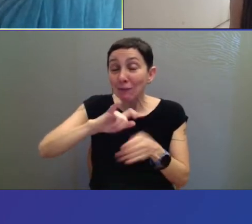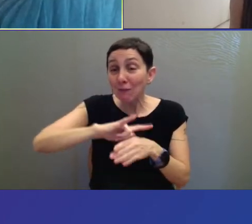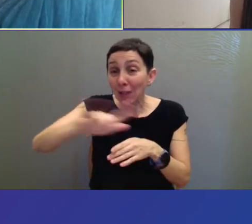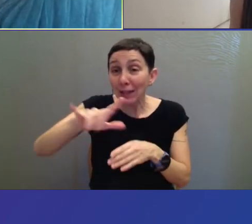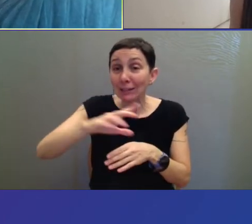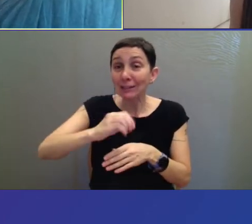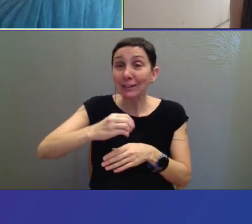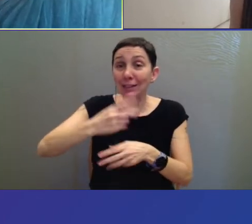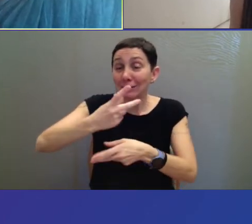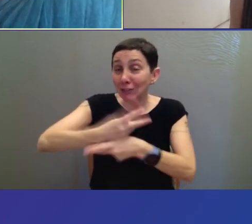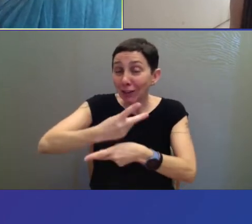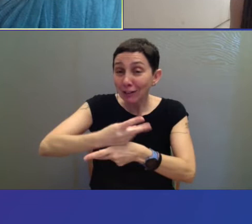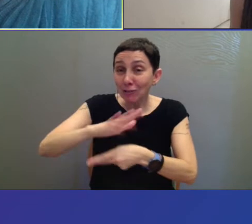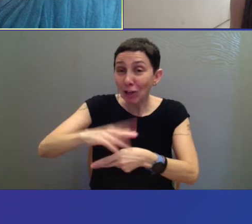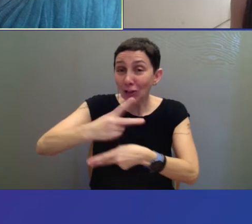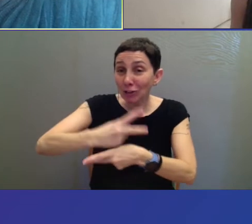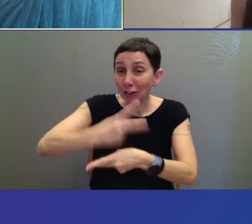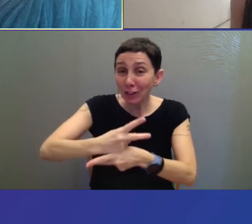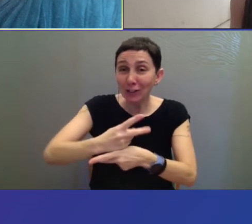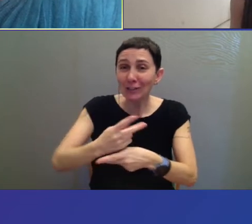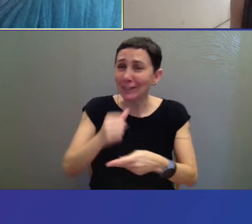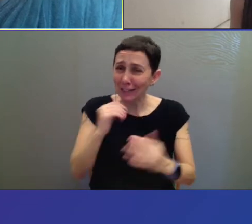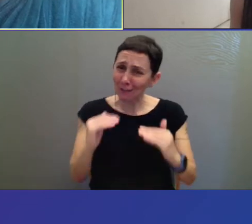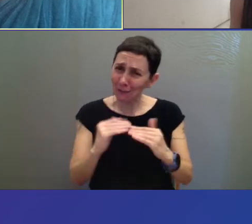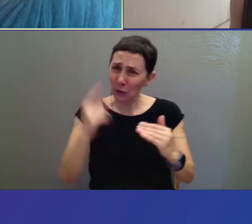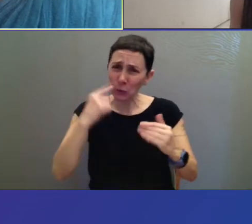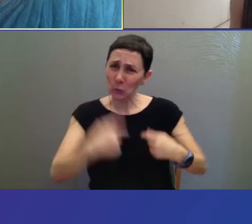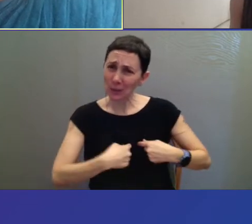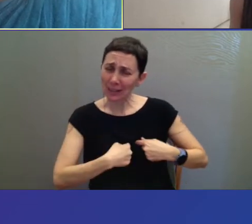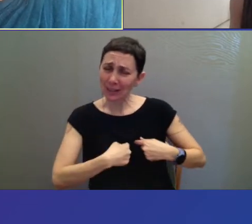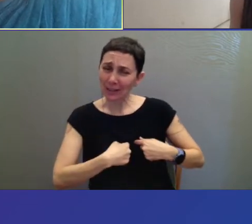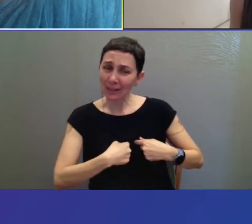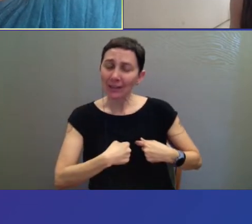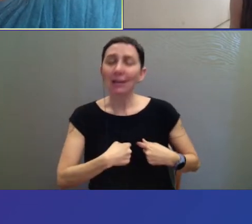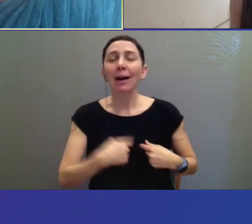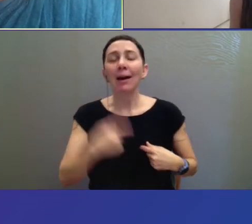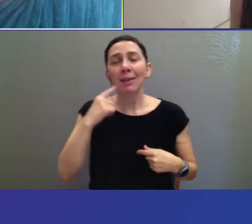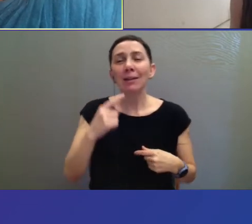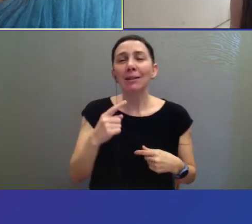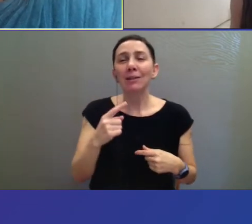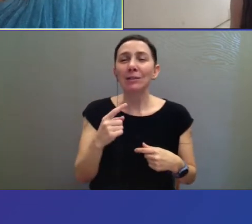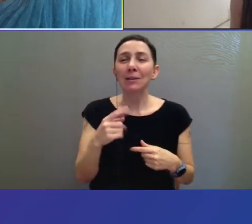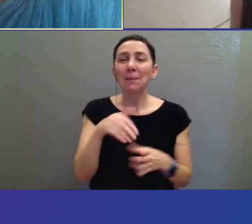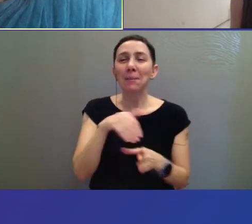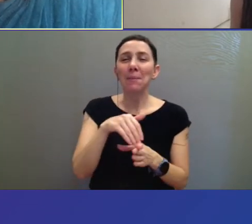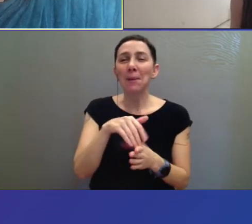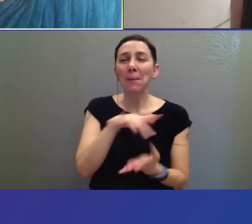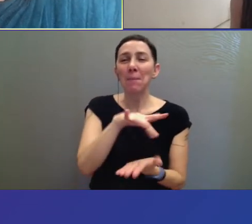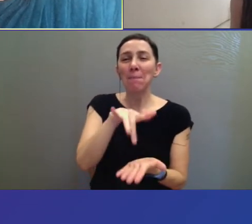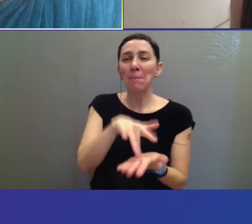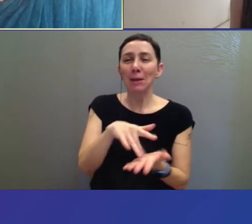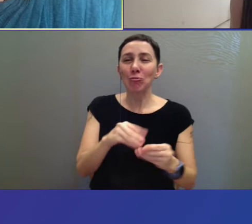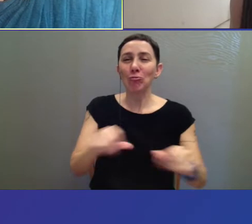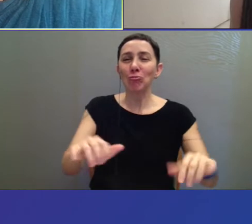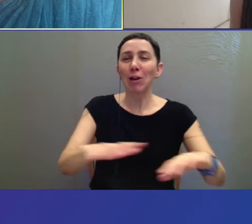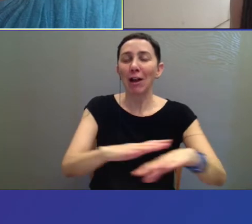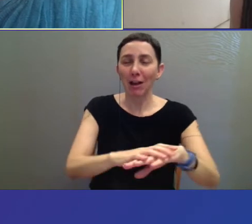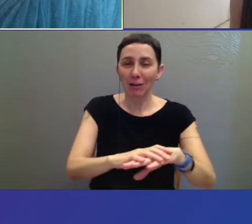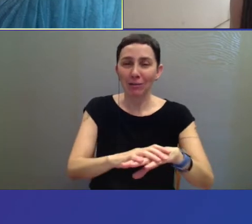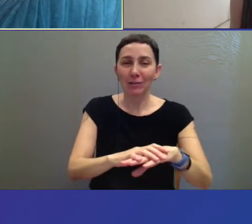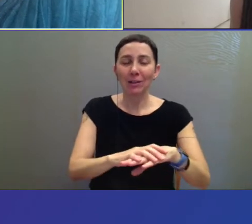some area in between in which we are trying to be understanding of each other. I do think the world needs to